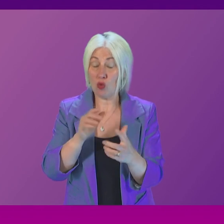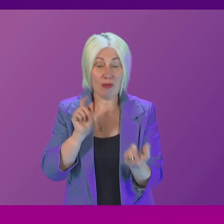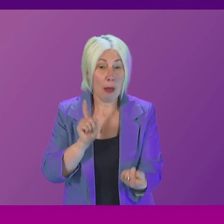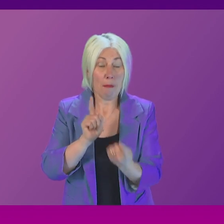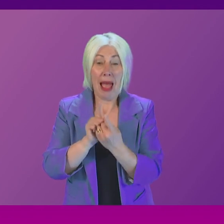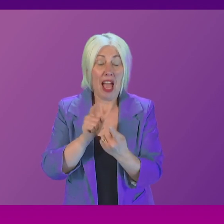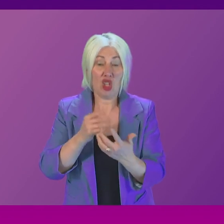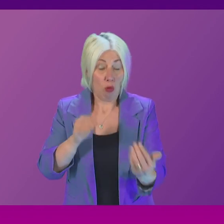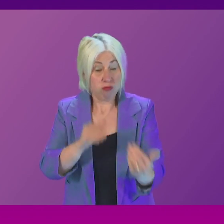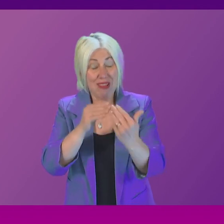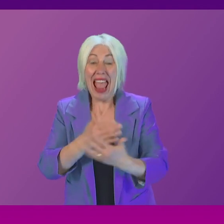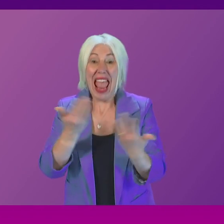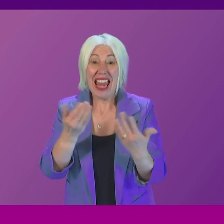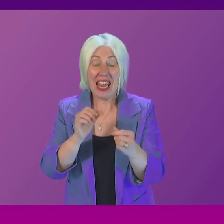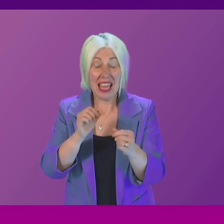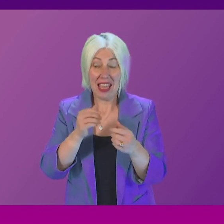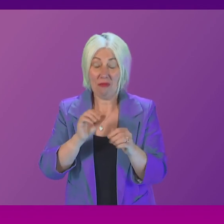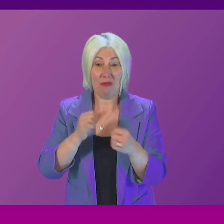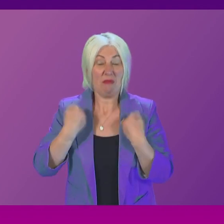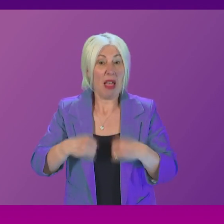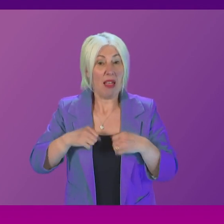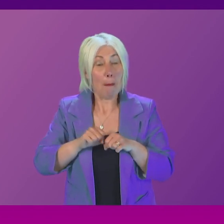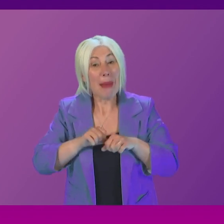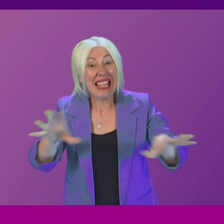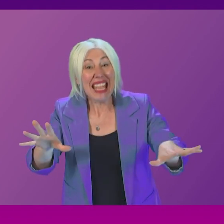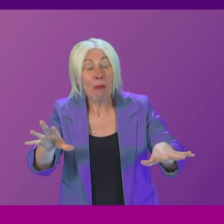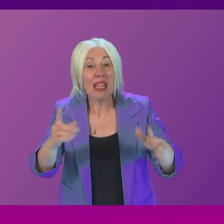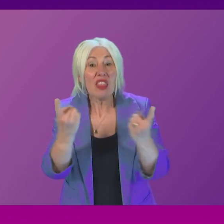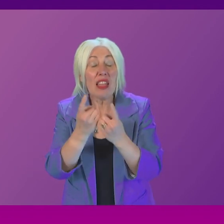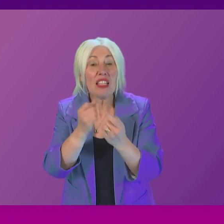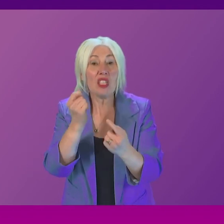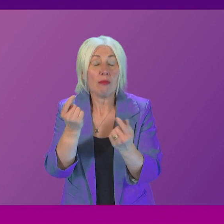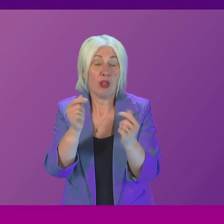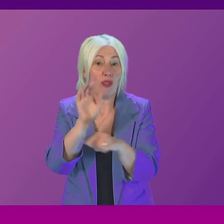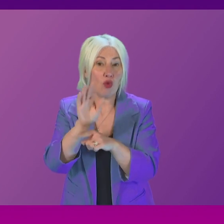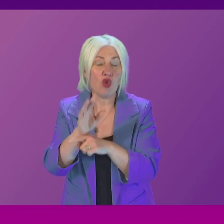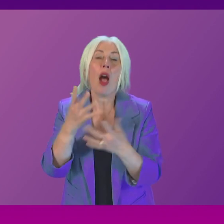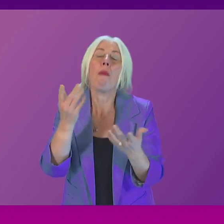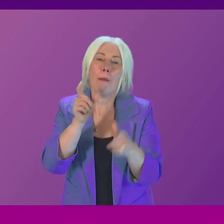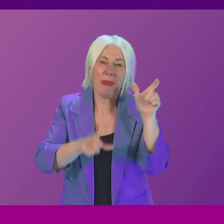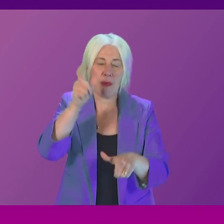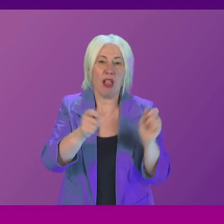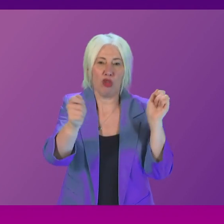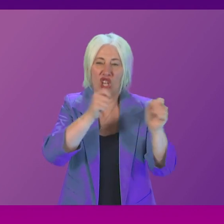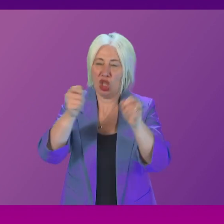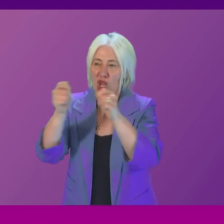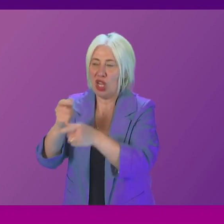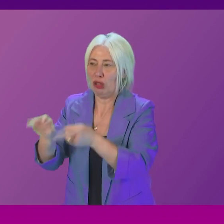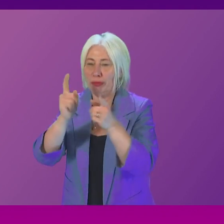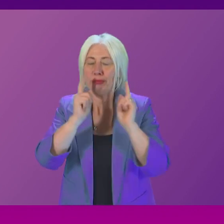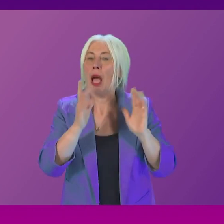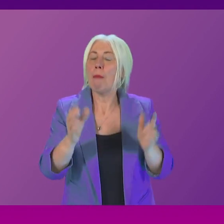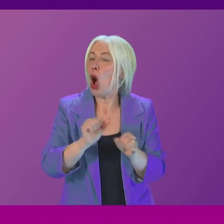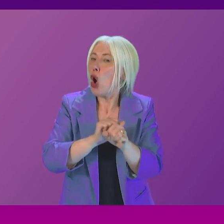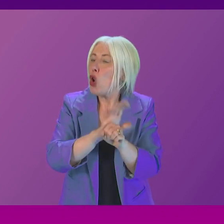threats of the future. Now, obviously, since then, there's been changes in portfolios, and it doesn't appear, COVID recovery